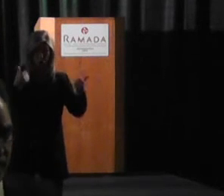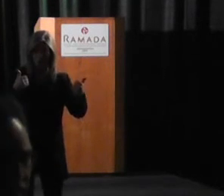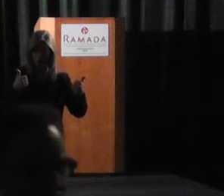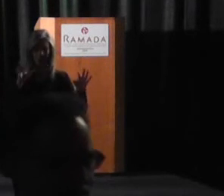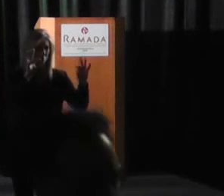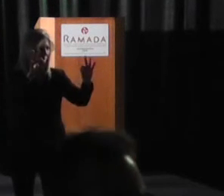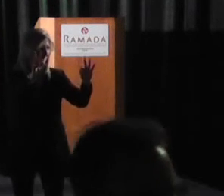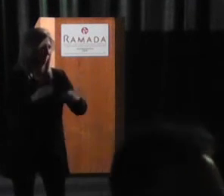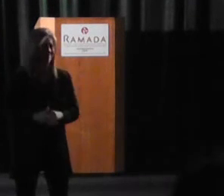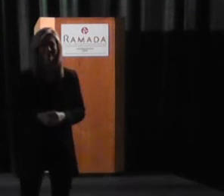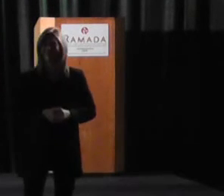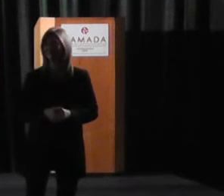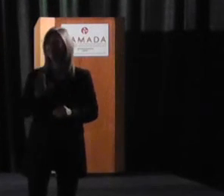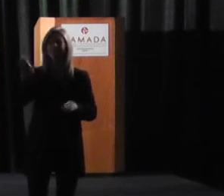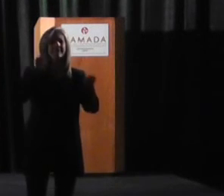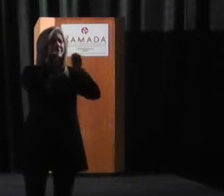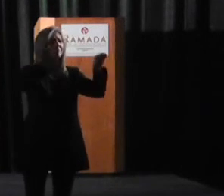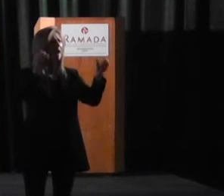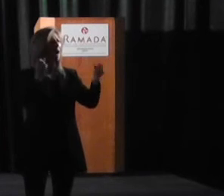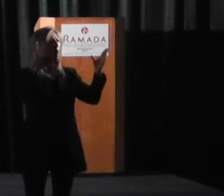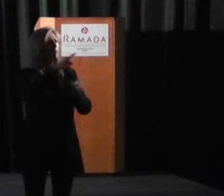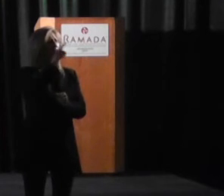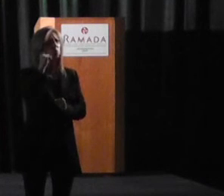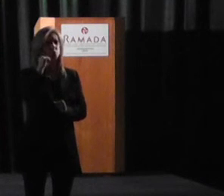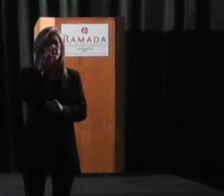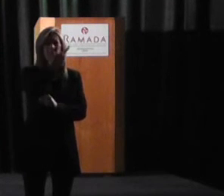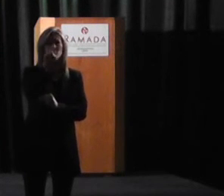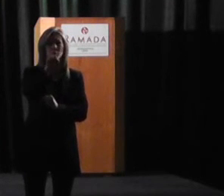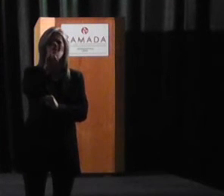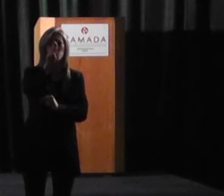Excellent. How many of you have heard Zumba before?